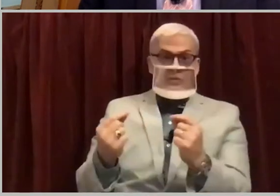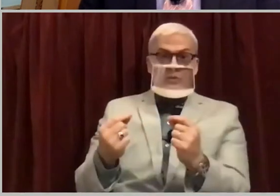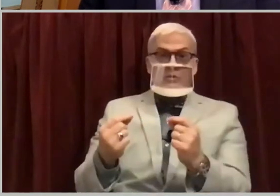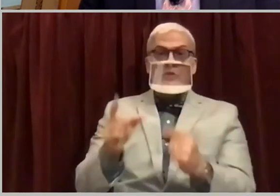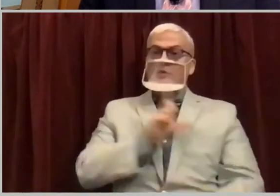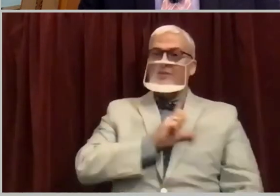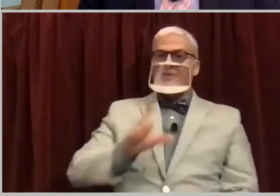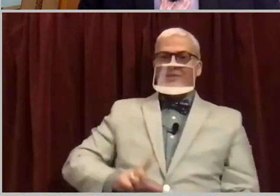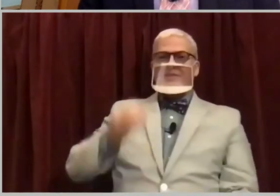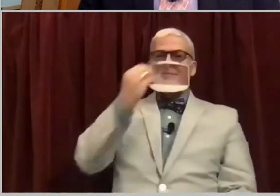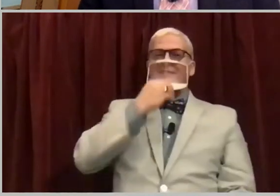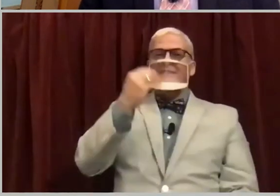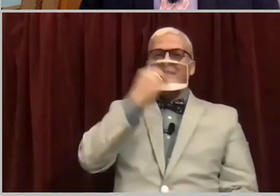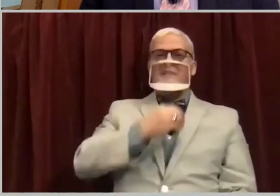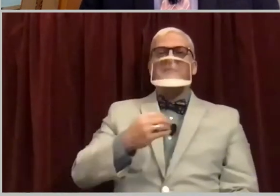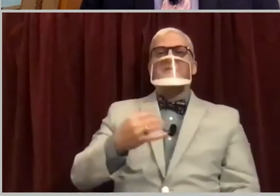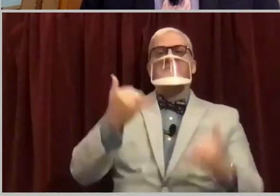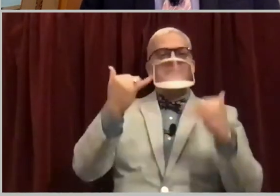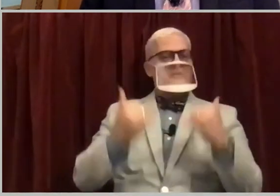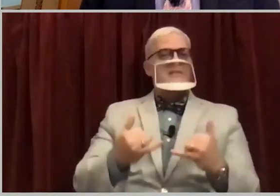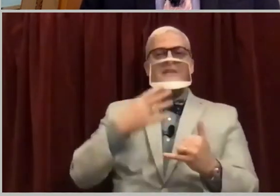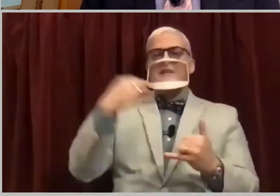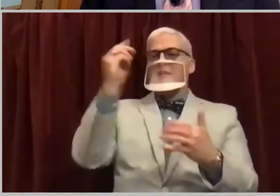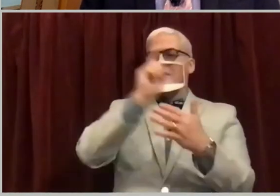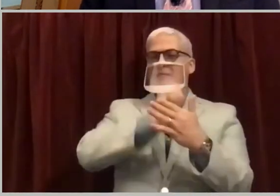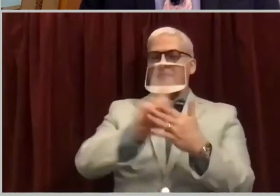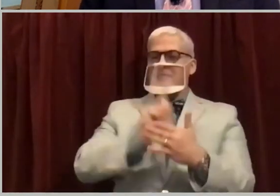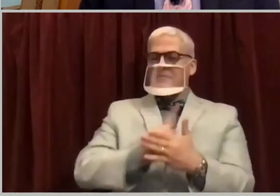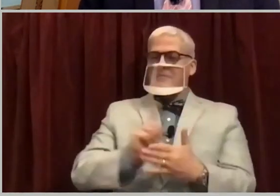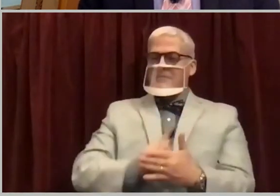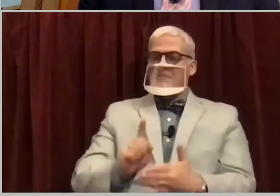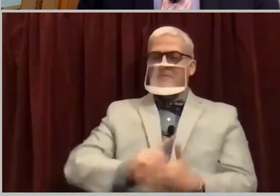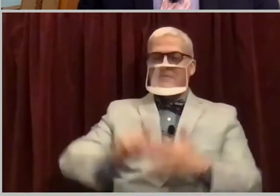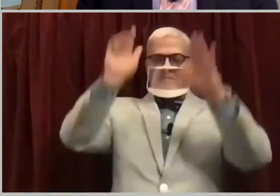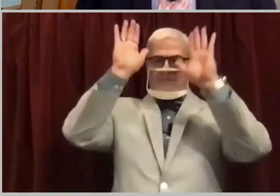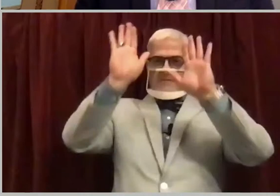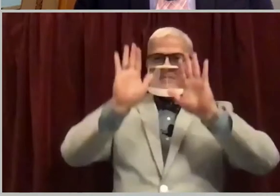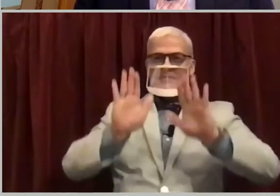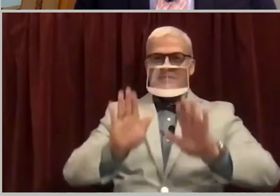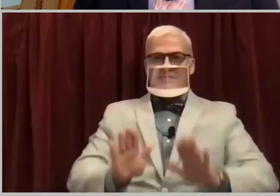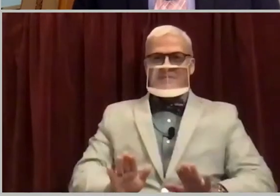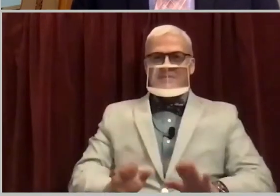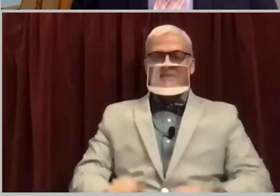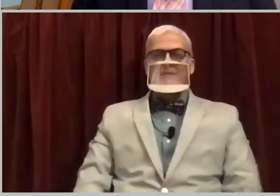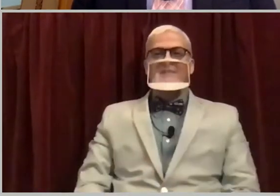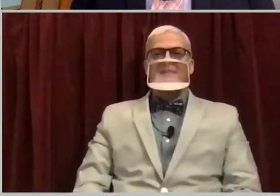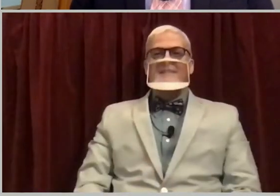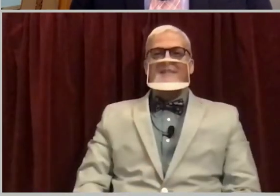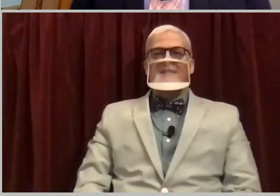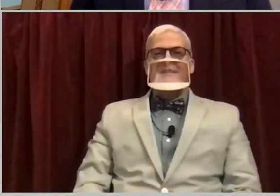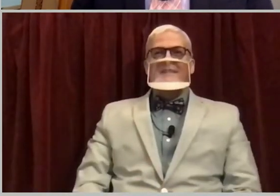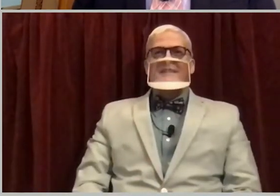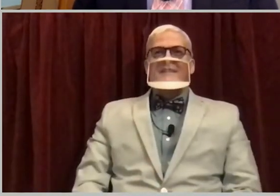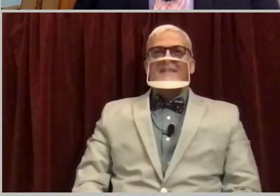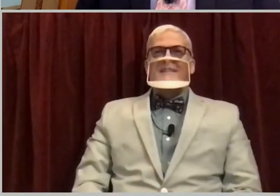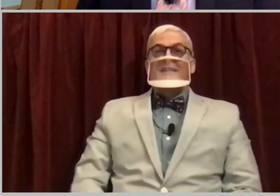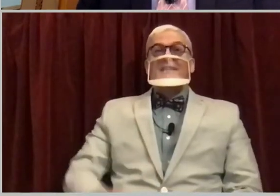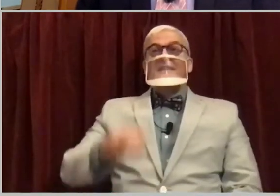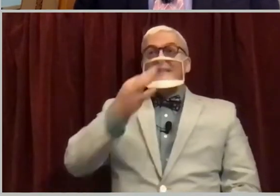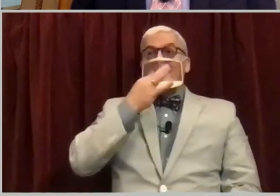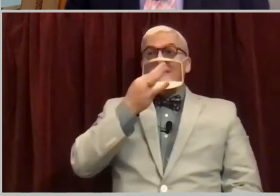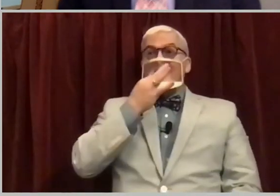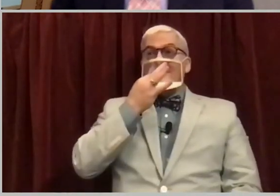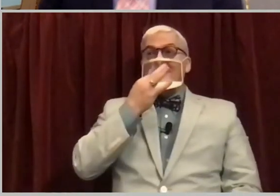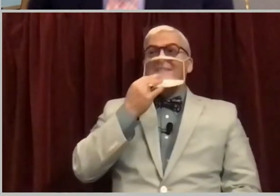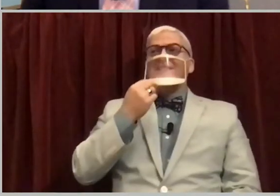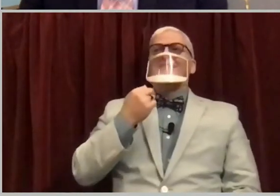Supper today and every first day of the week. And since I know that Christmas, or as we like to call it, Christmas,